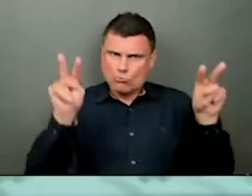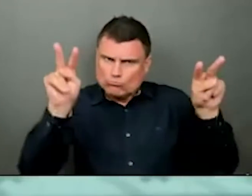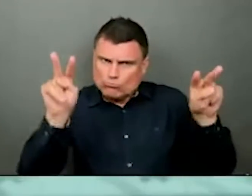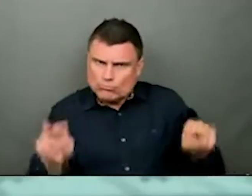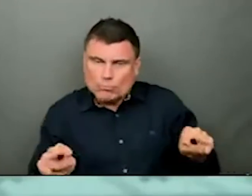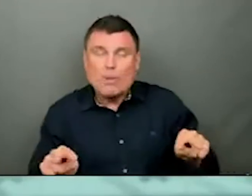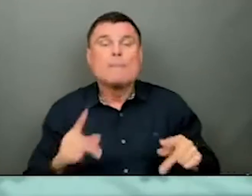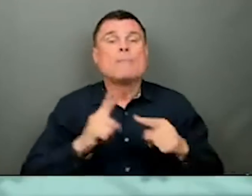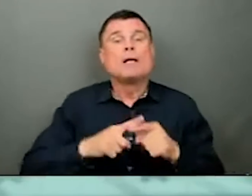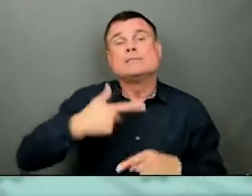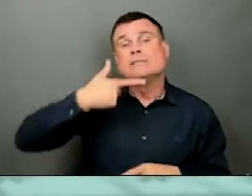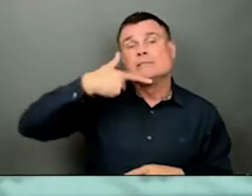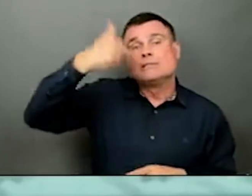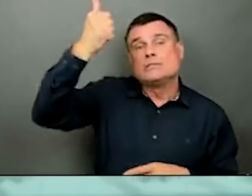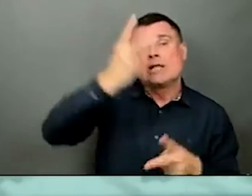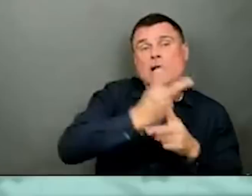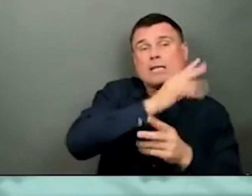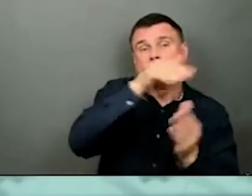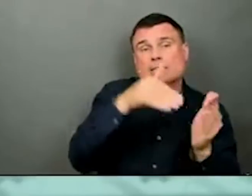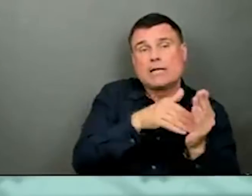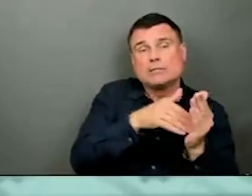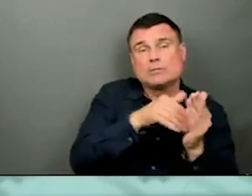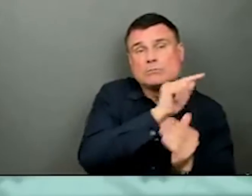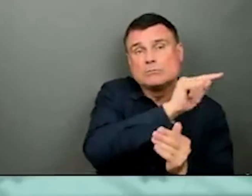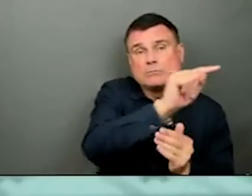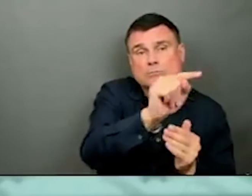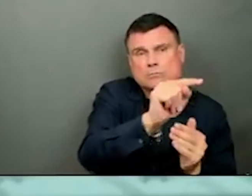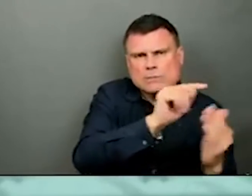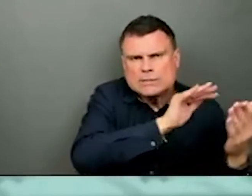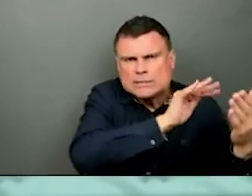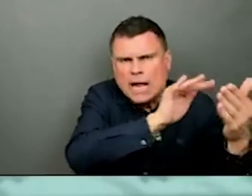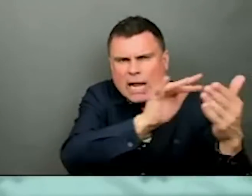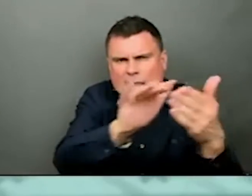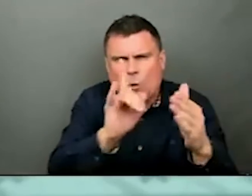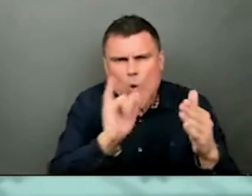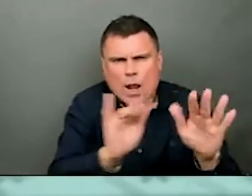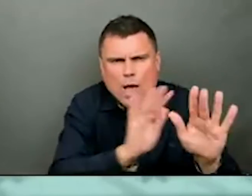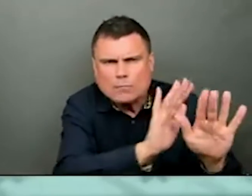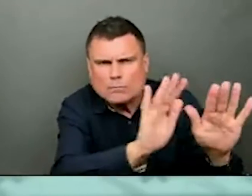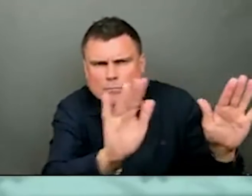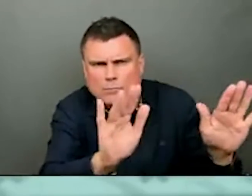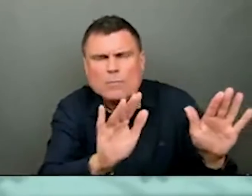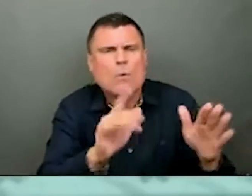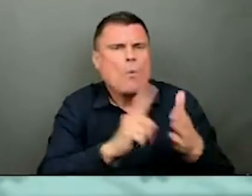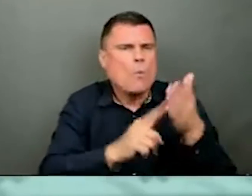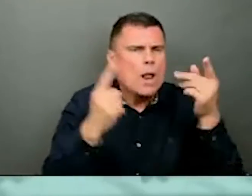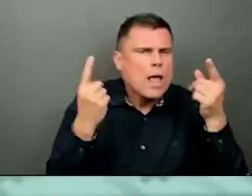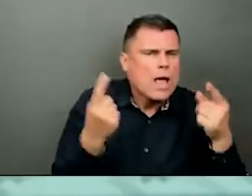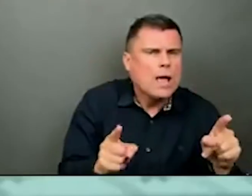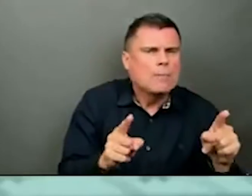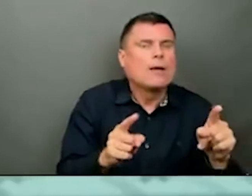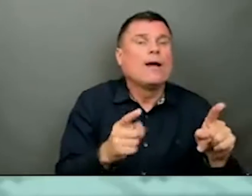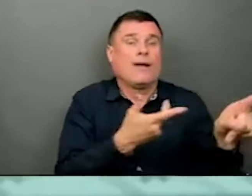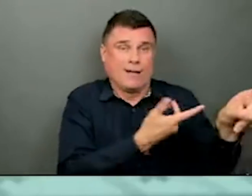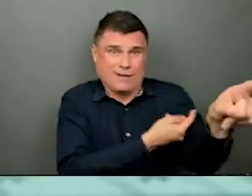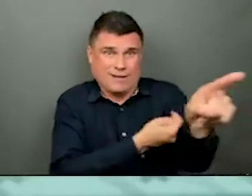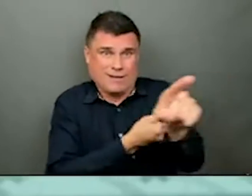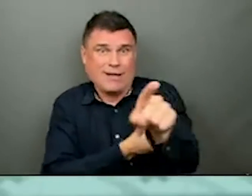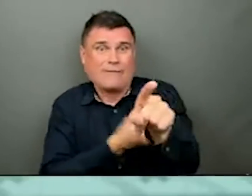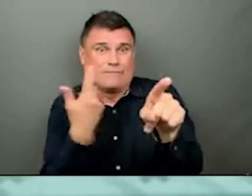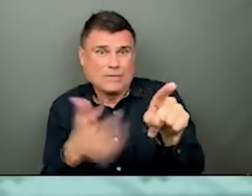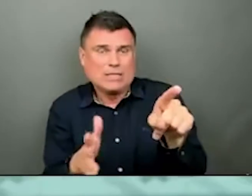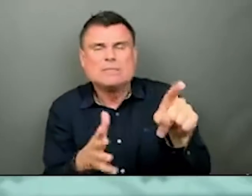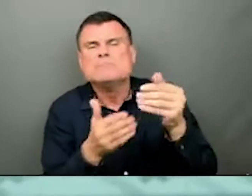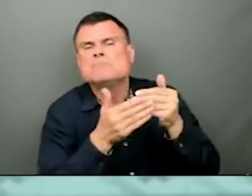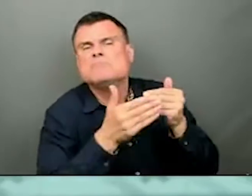seeing increased numbers of cases in people who, if one of the newer strains of the virus is introduced